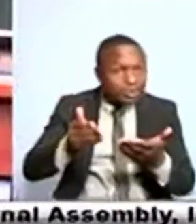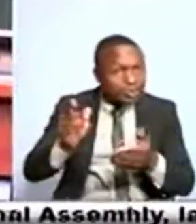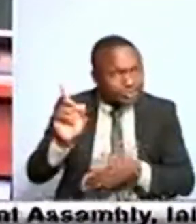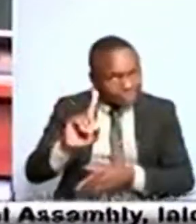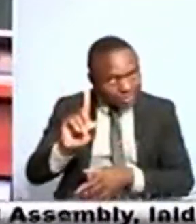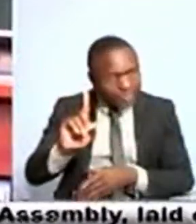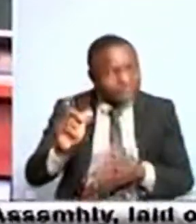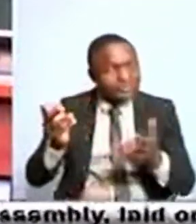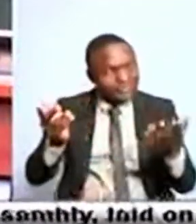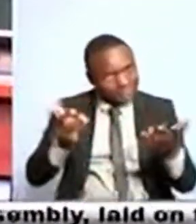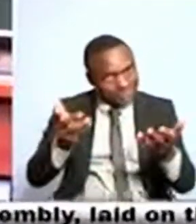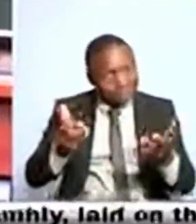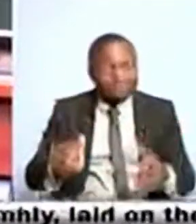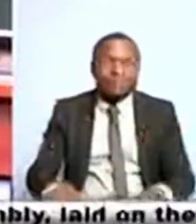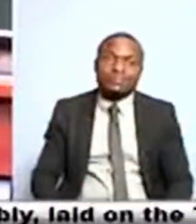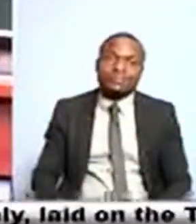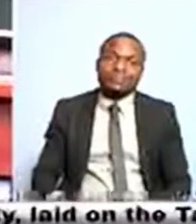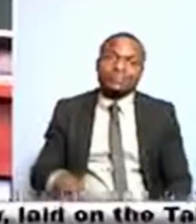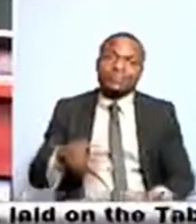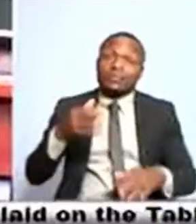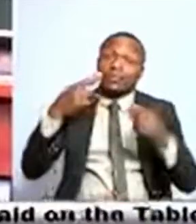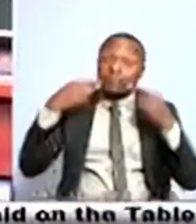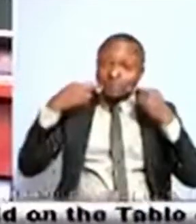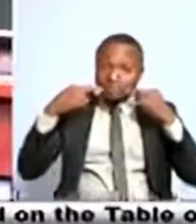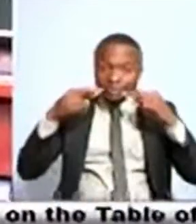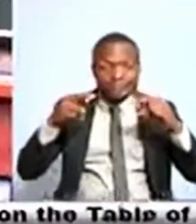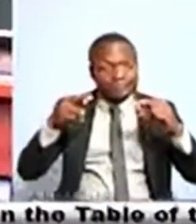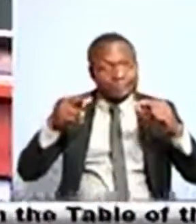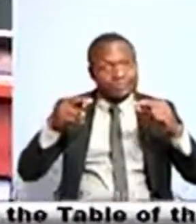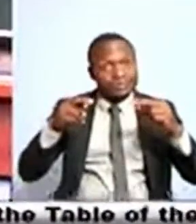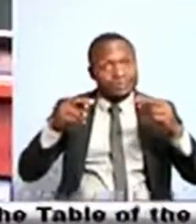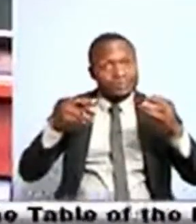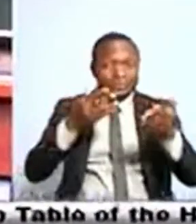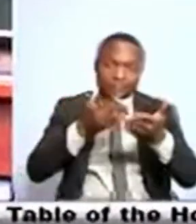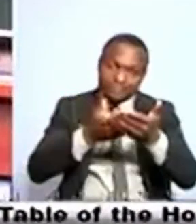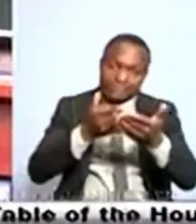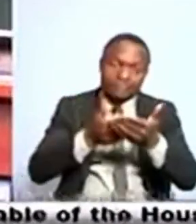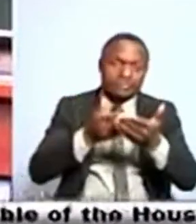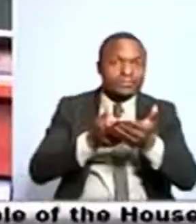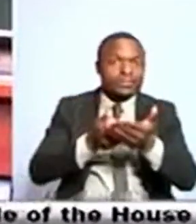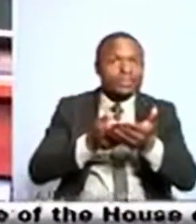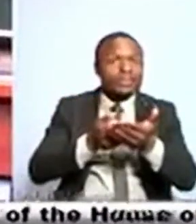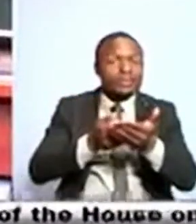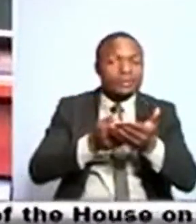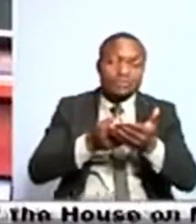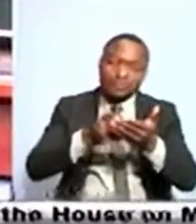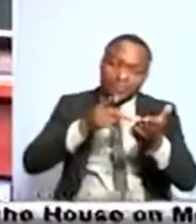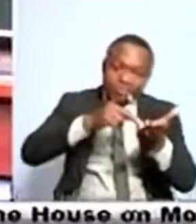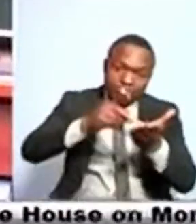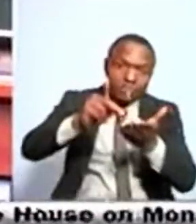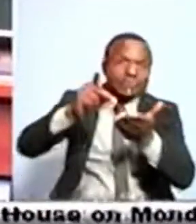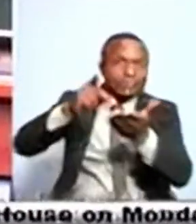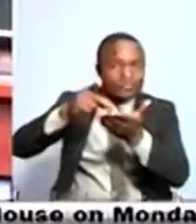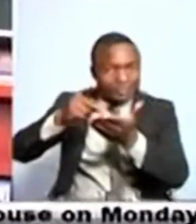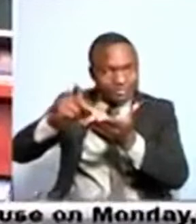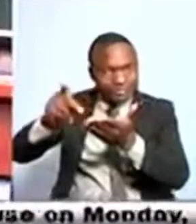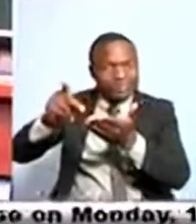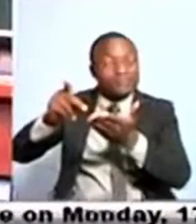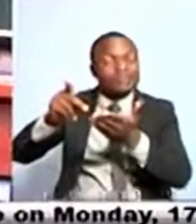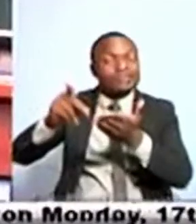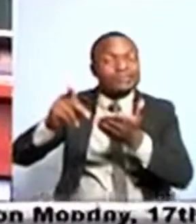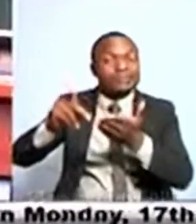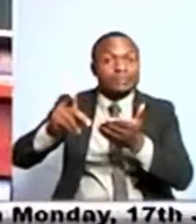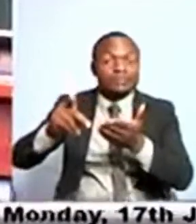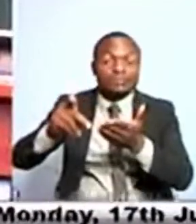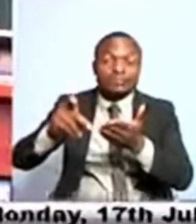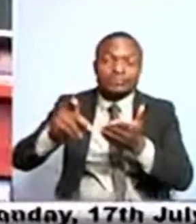end result is, even that the contracts were given and advance payments made, in a number of cases, there weren't